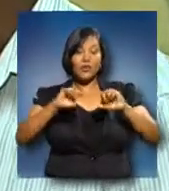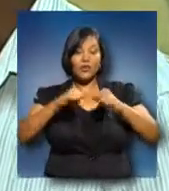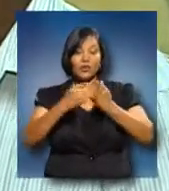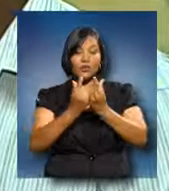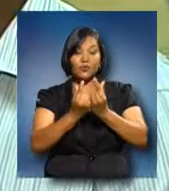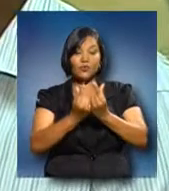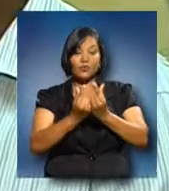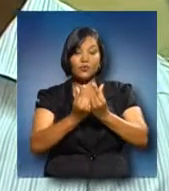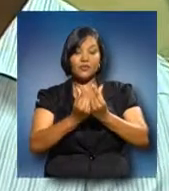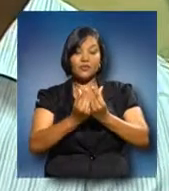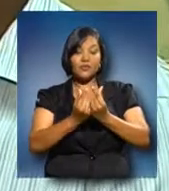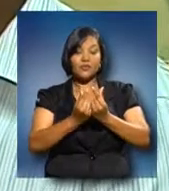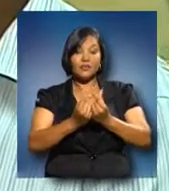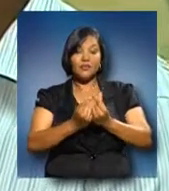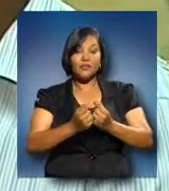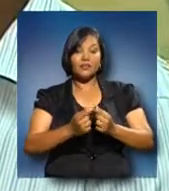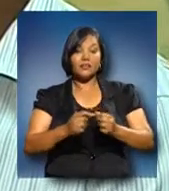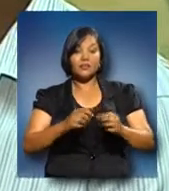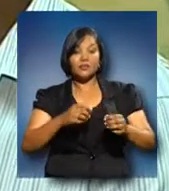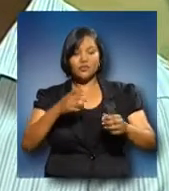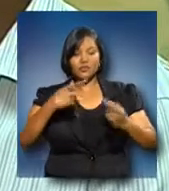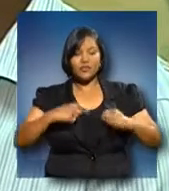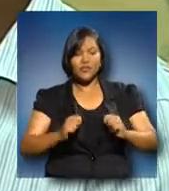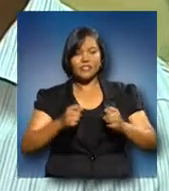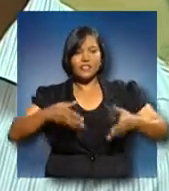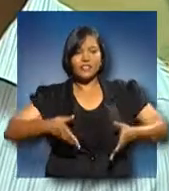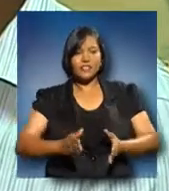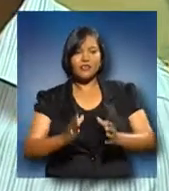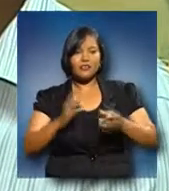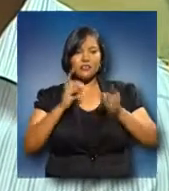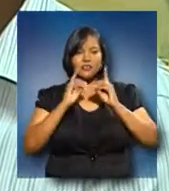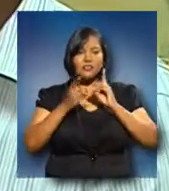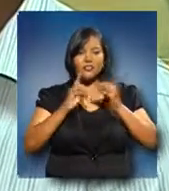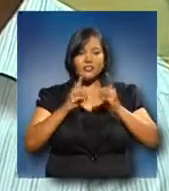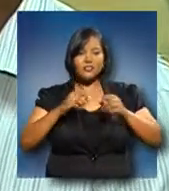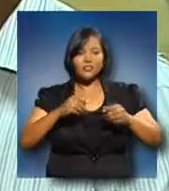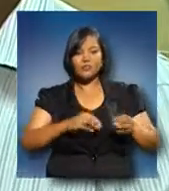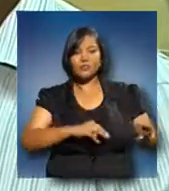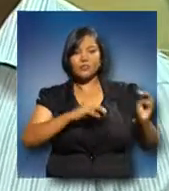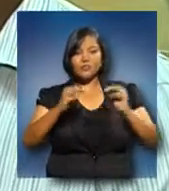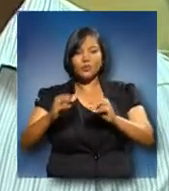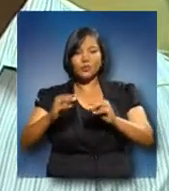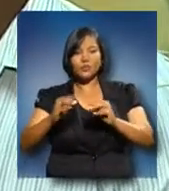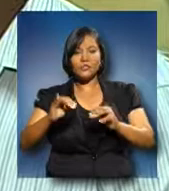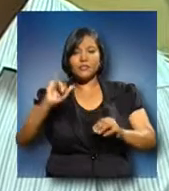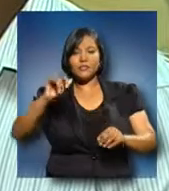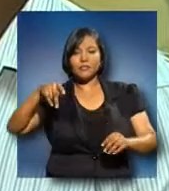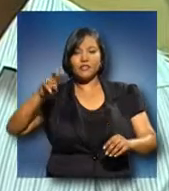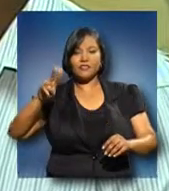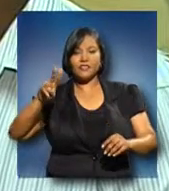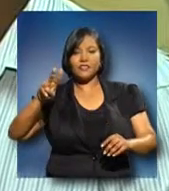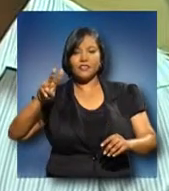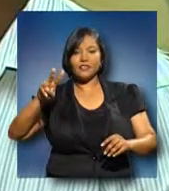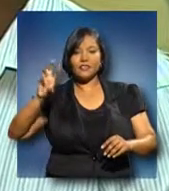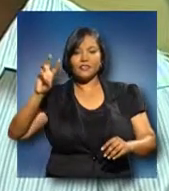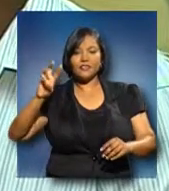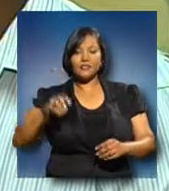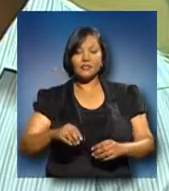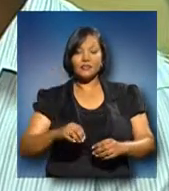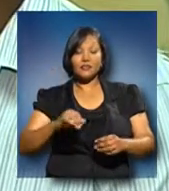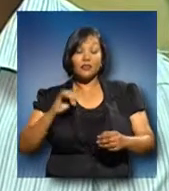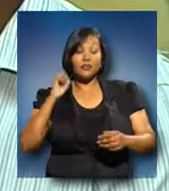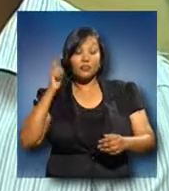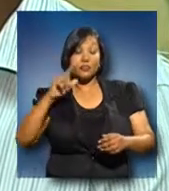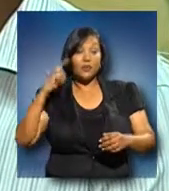council, to try and encourage discussion and encourage the actual rollout of IPv6. Is that something that is almost